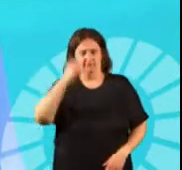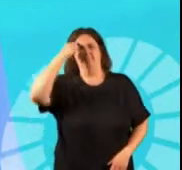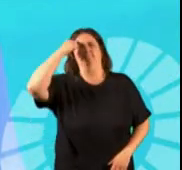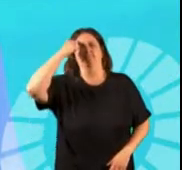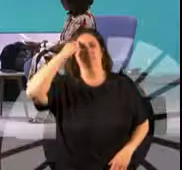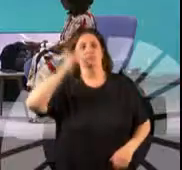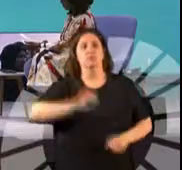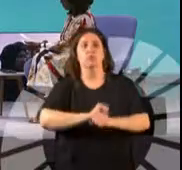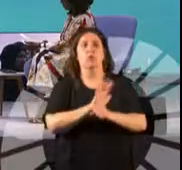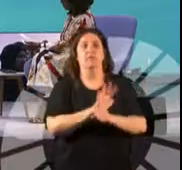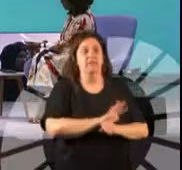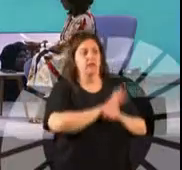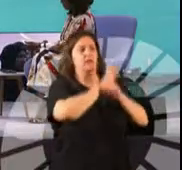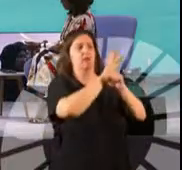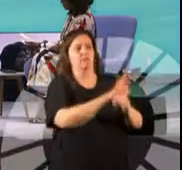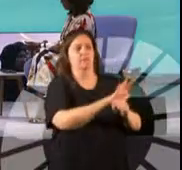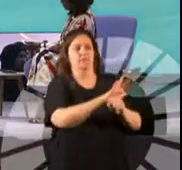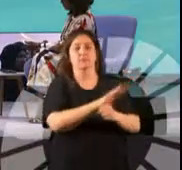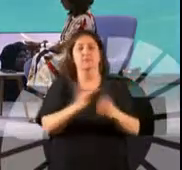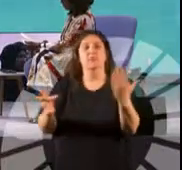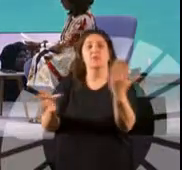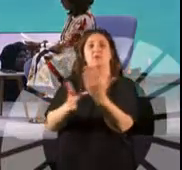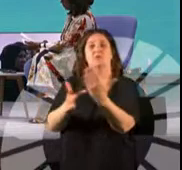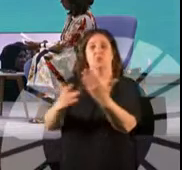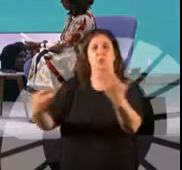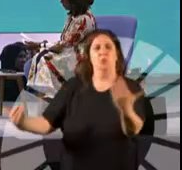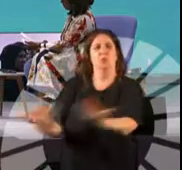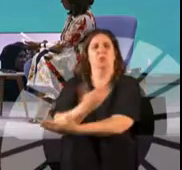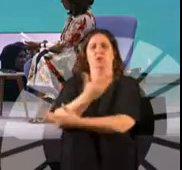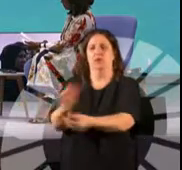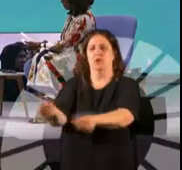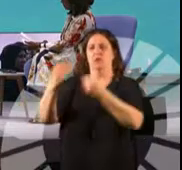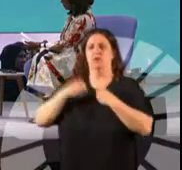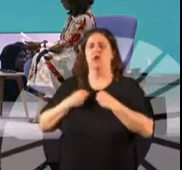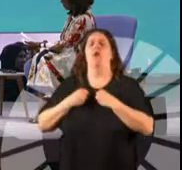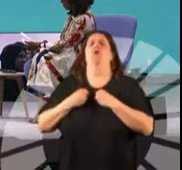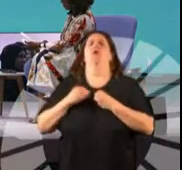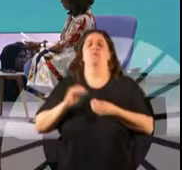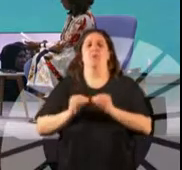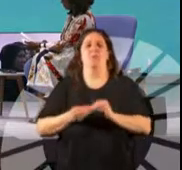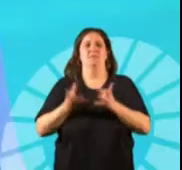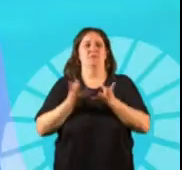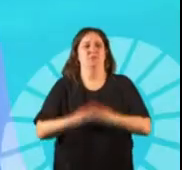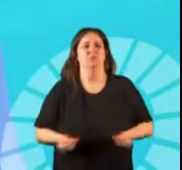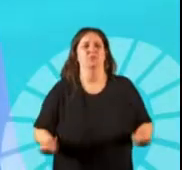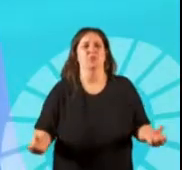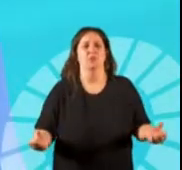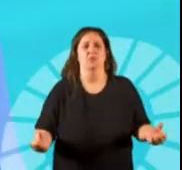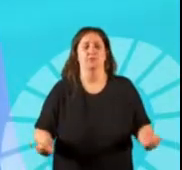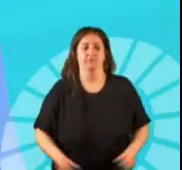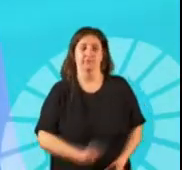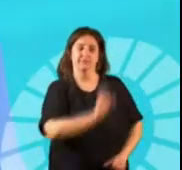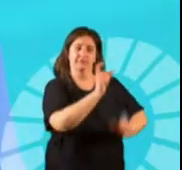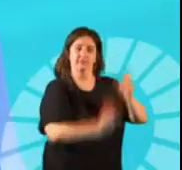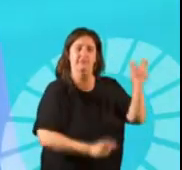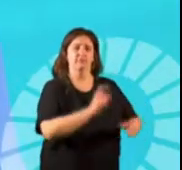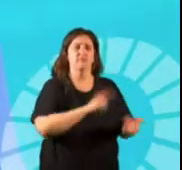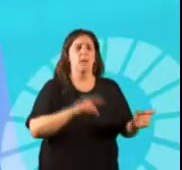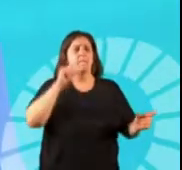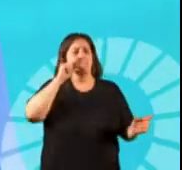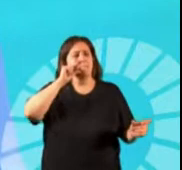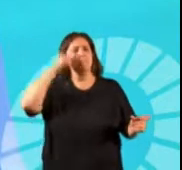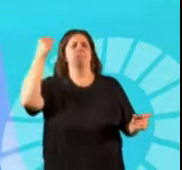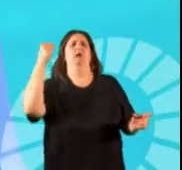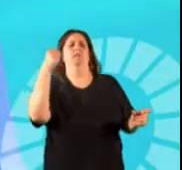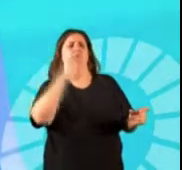problems. Girls and boys alike have had access to school lessons, for example. That